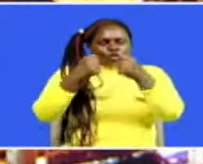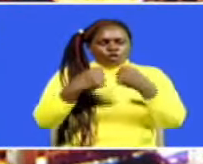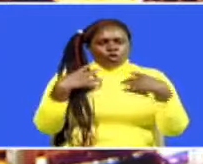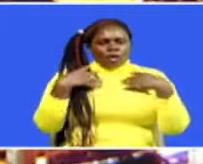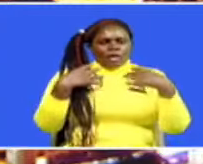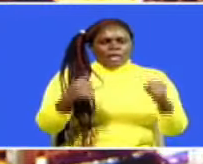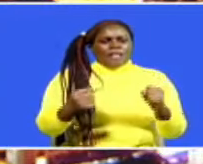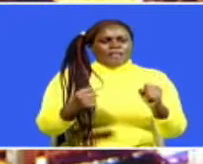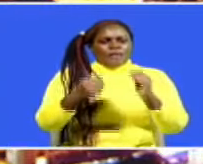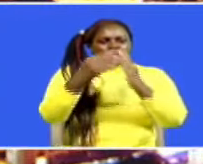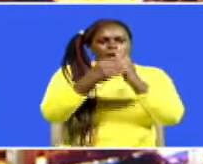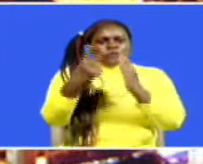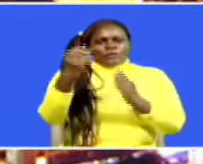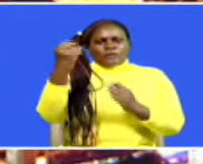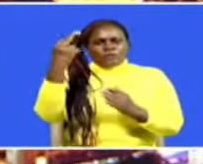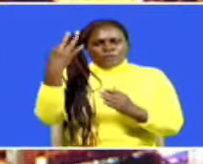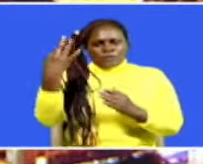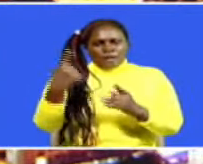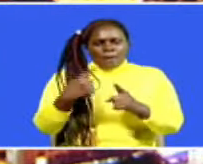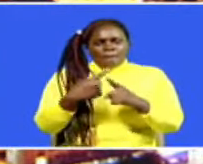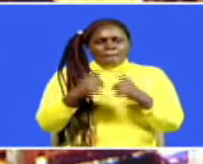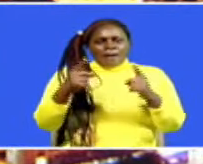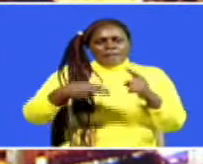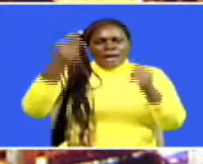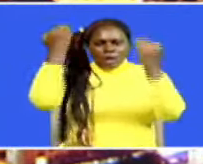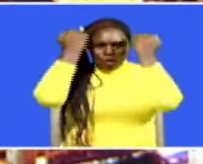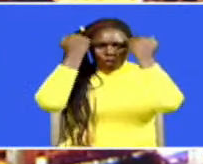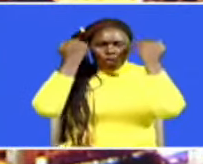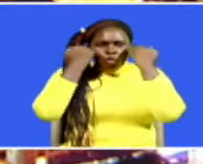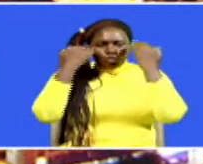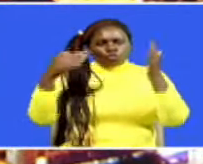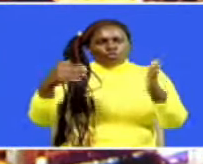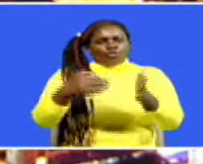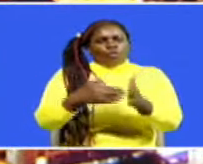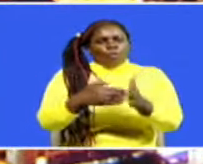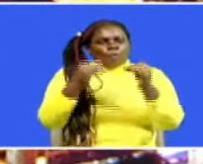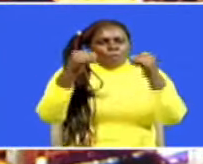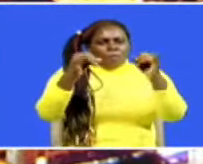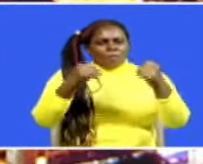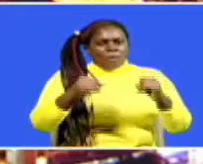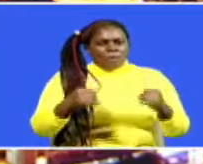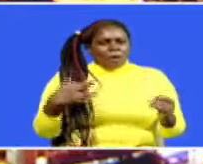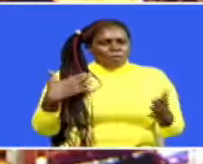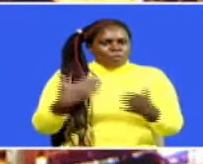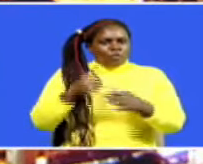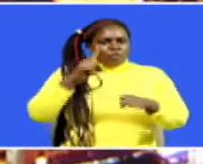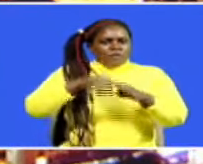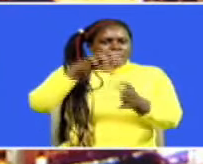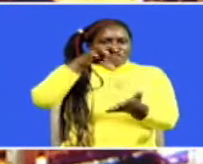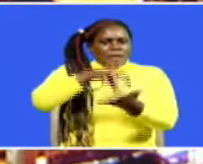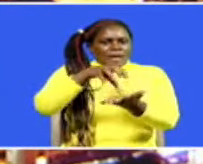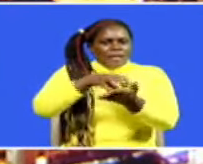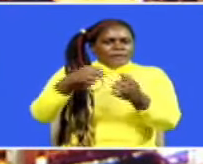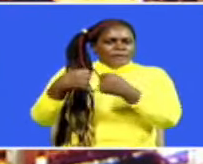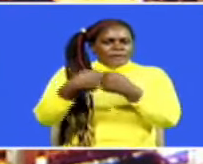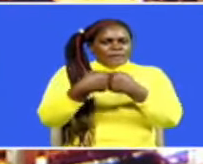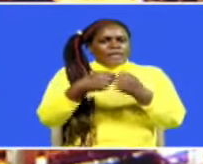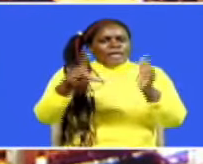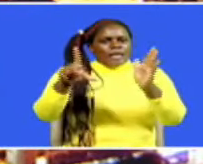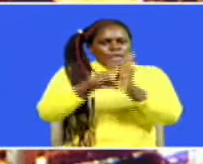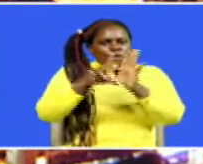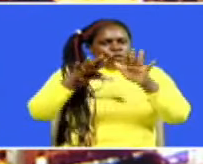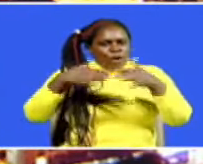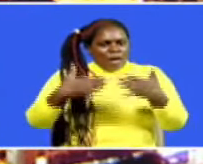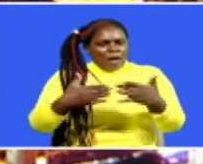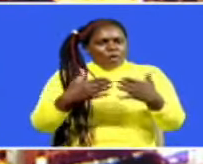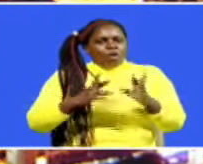Act 2023. But now, the High Court has slammed the brakes on its implementation until a case challenging its legality is heard.